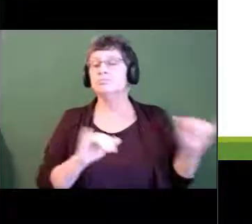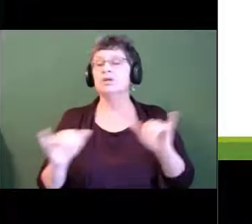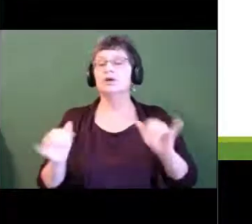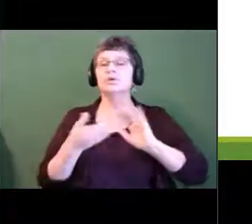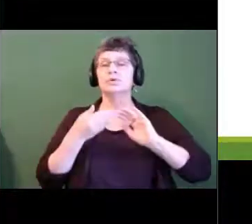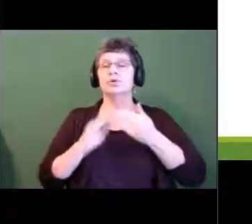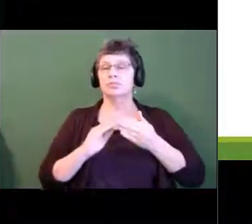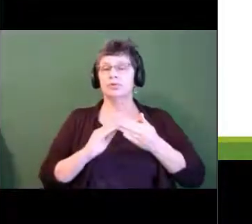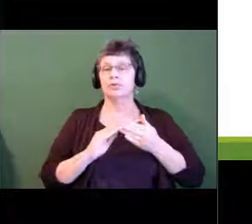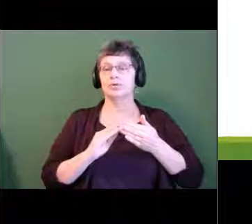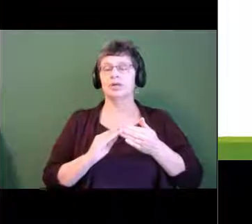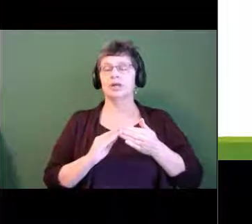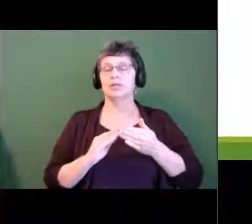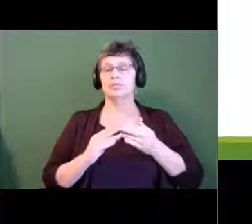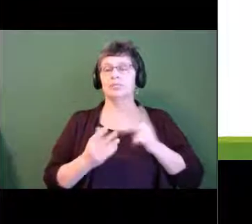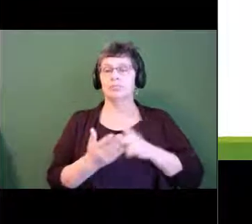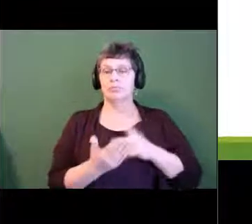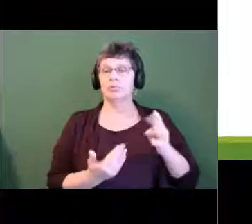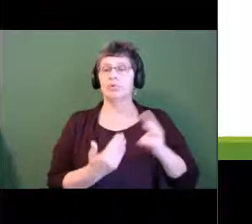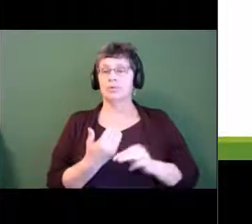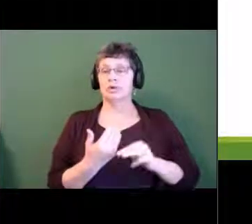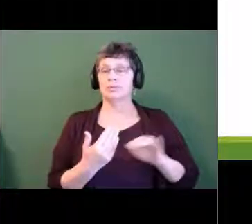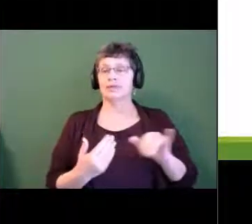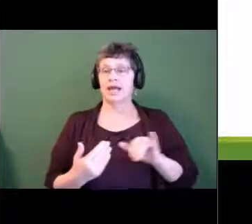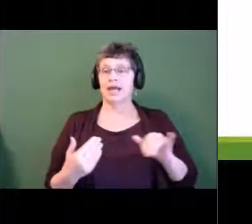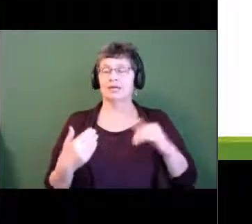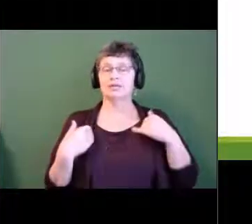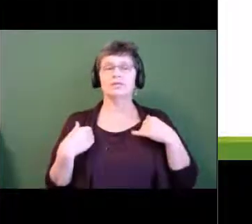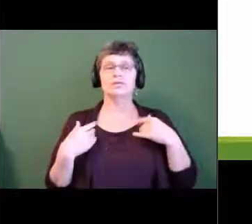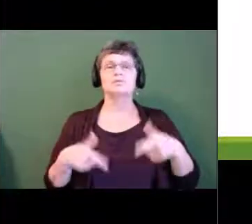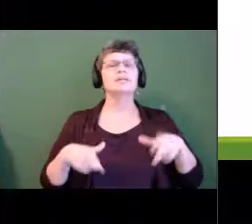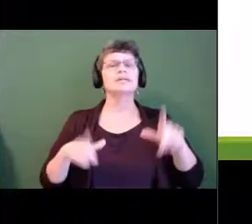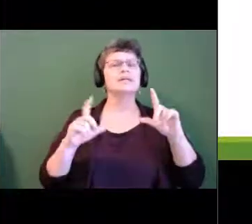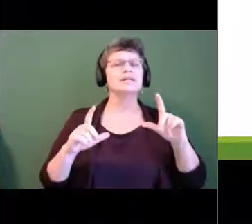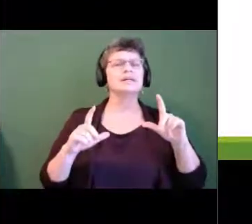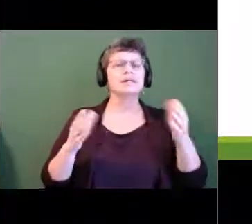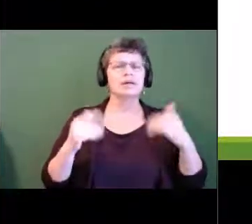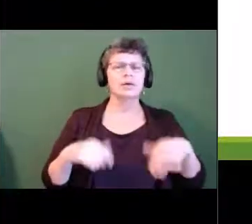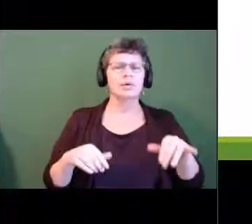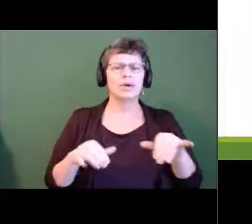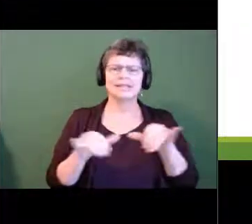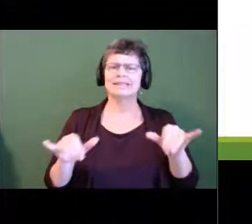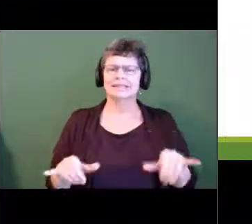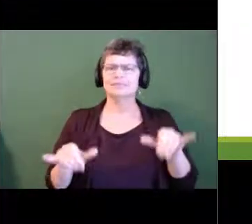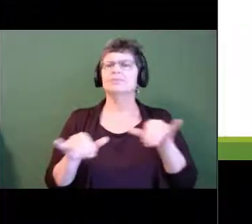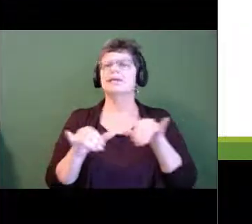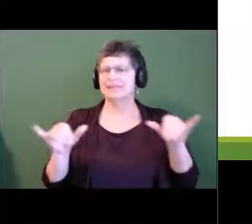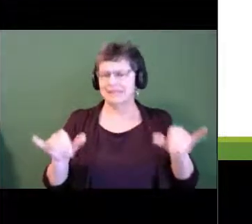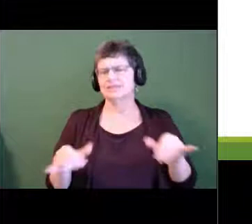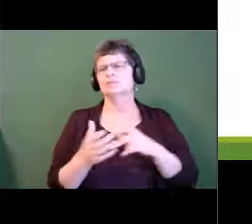that were developed. Can I have the next slide, please? And systems-based ones as well.